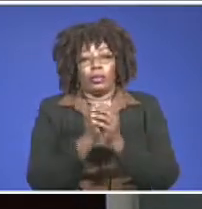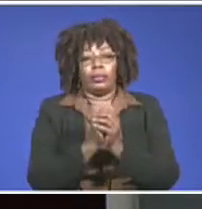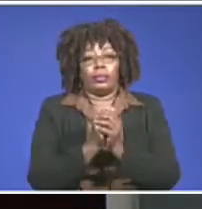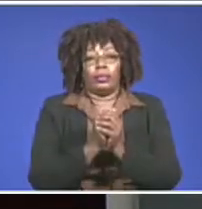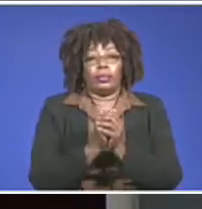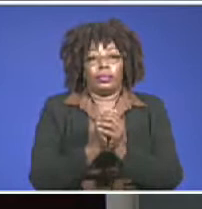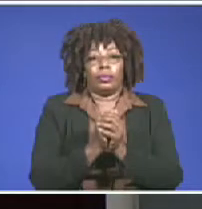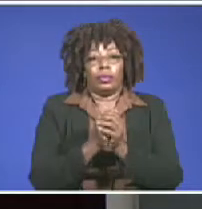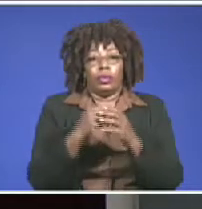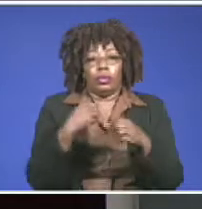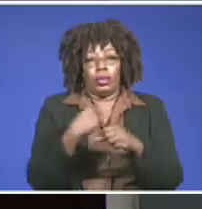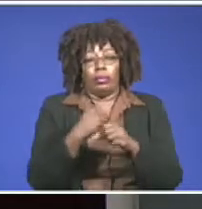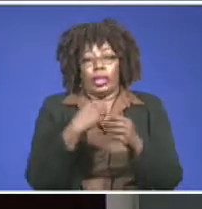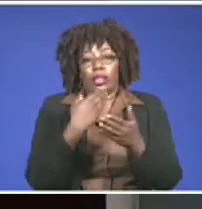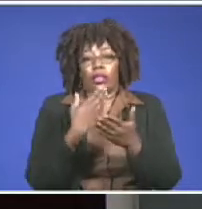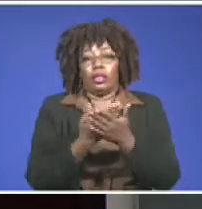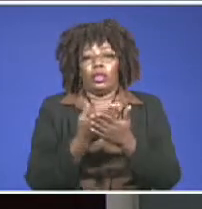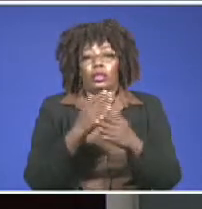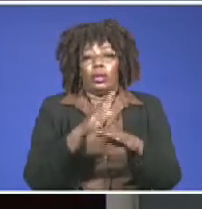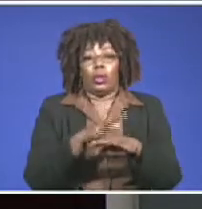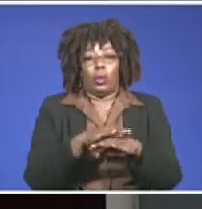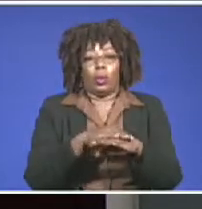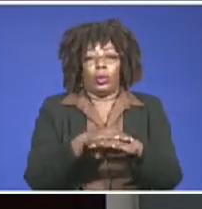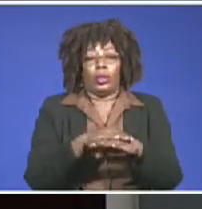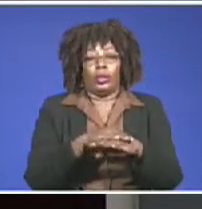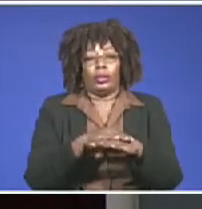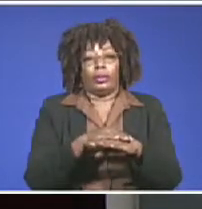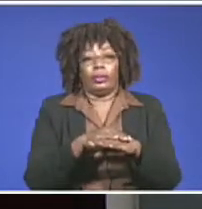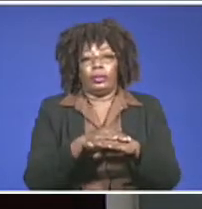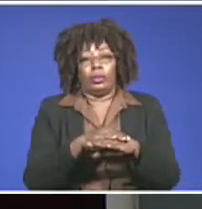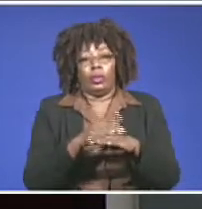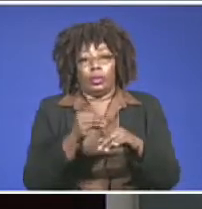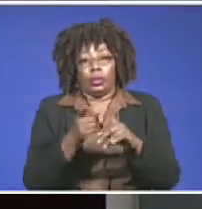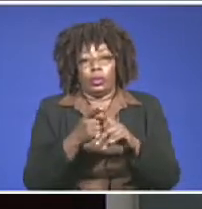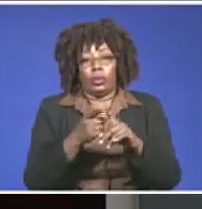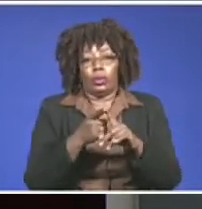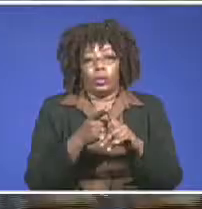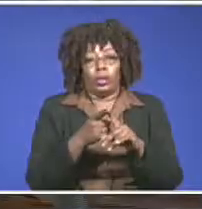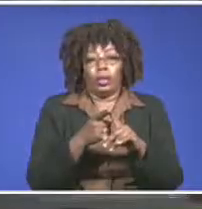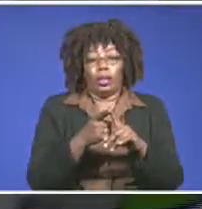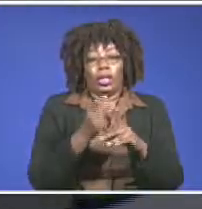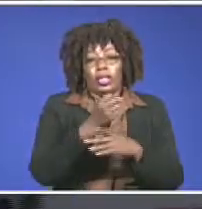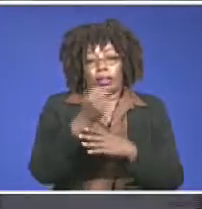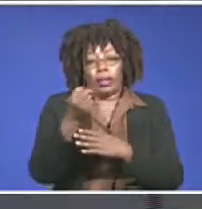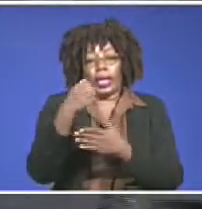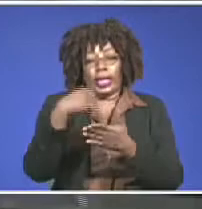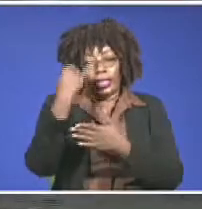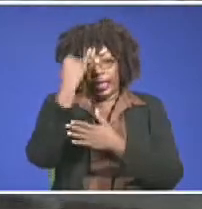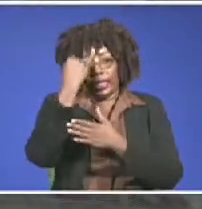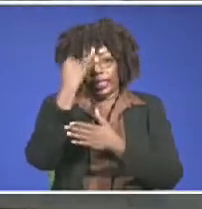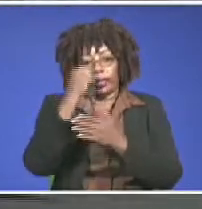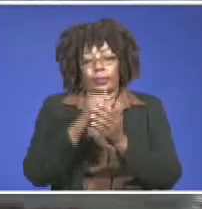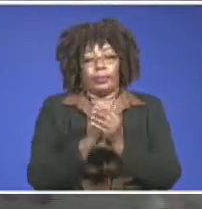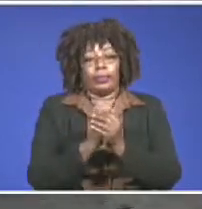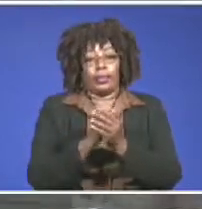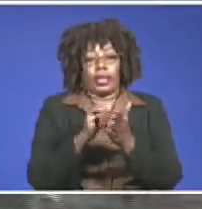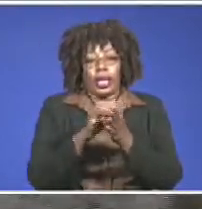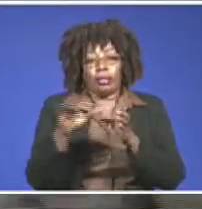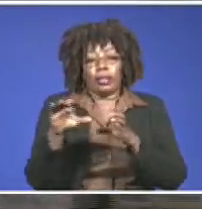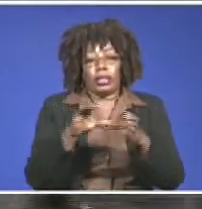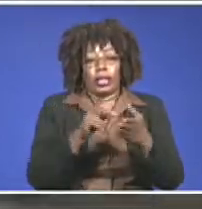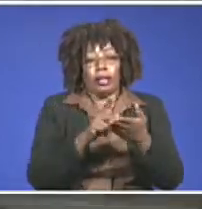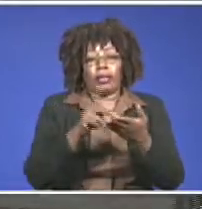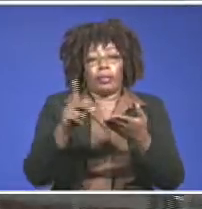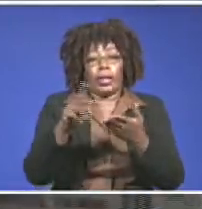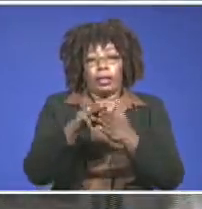we've also made good on an outstanding invoice to the supplier in India. Now that that's been done, upon receipt of payment,